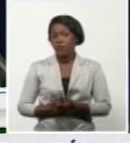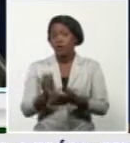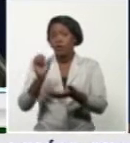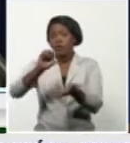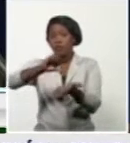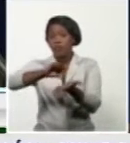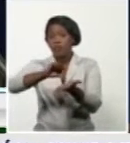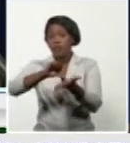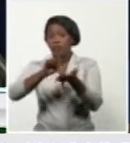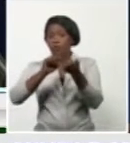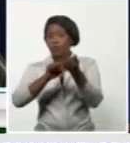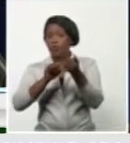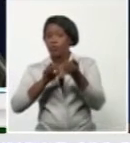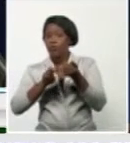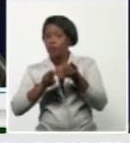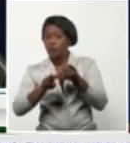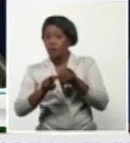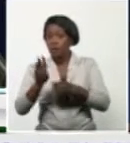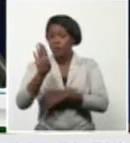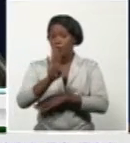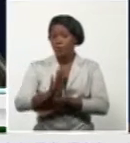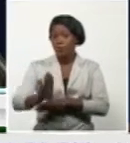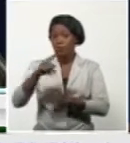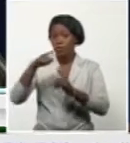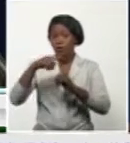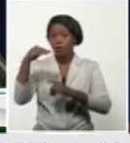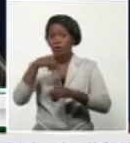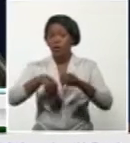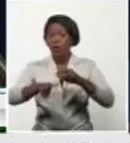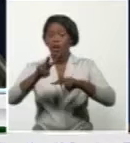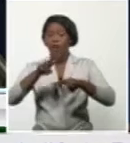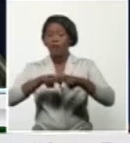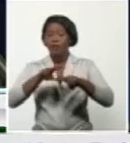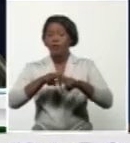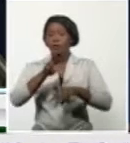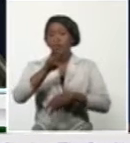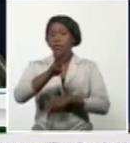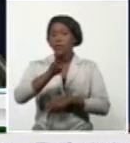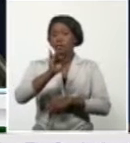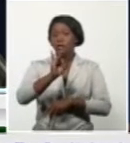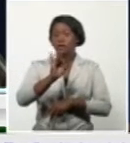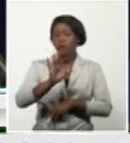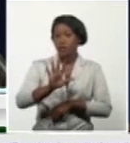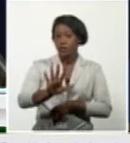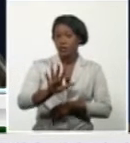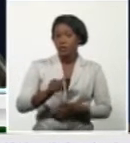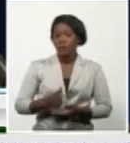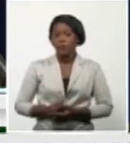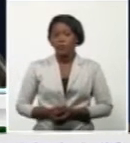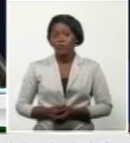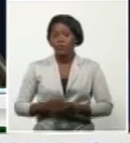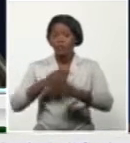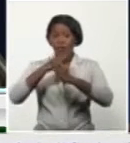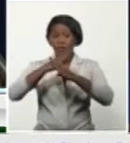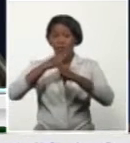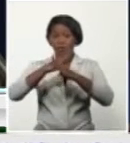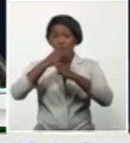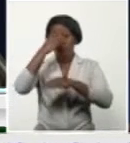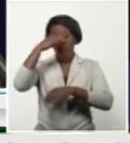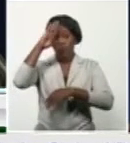samples. In the Provincial Center of Epidemiology and Microbiology of Havana,